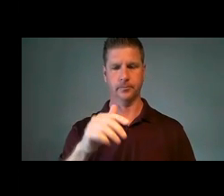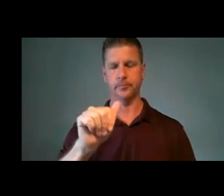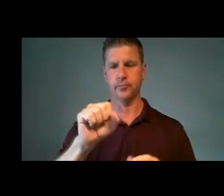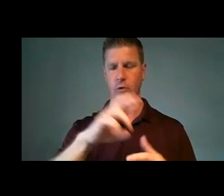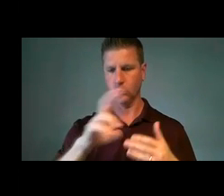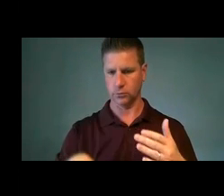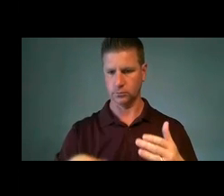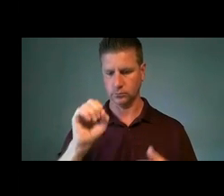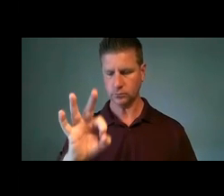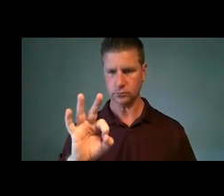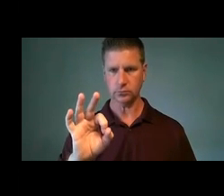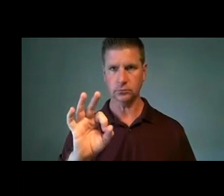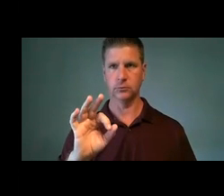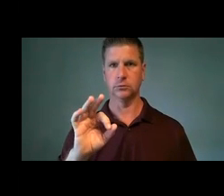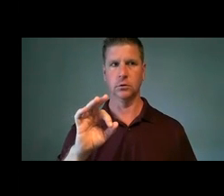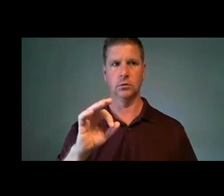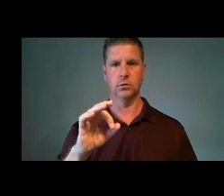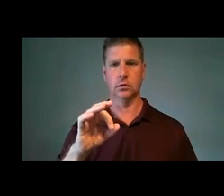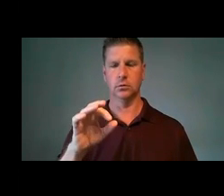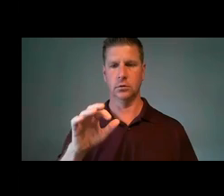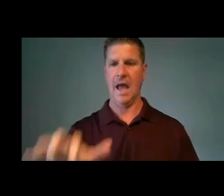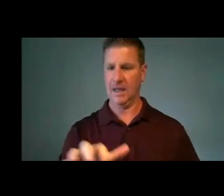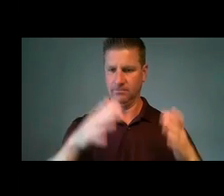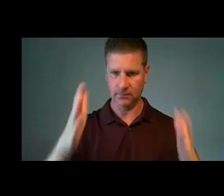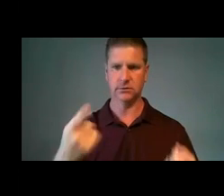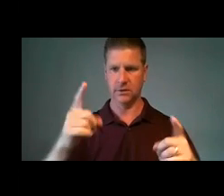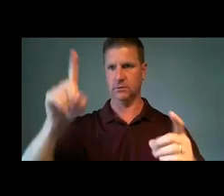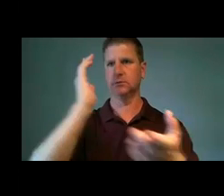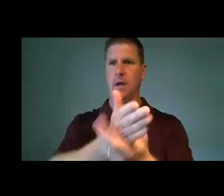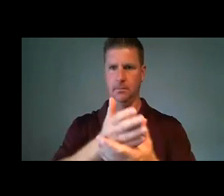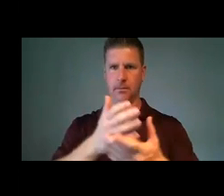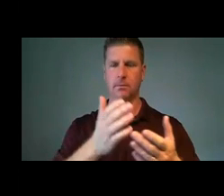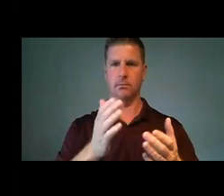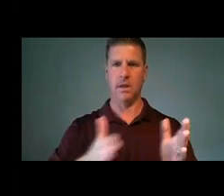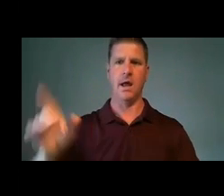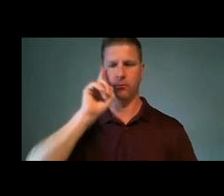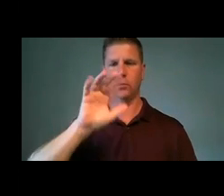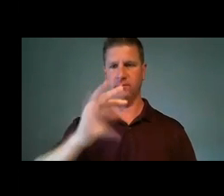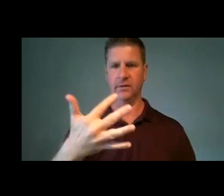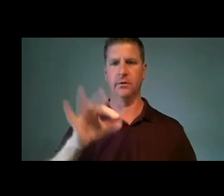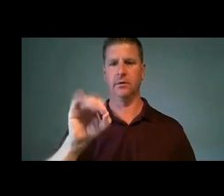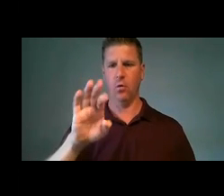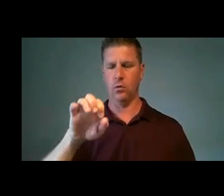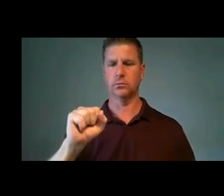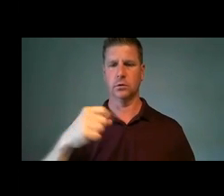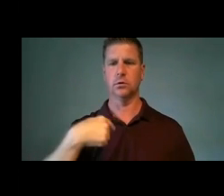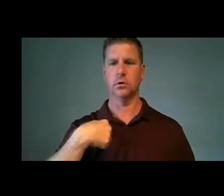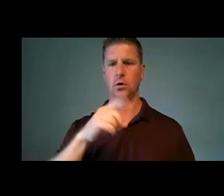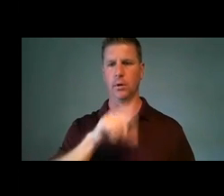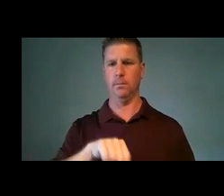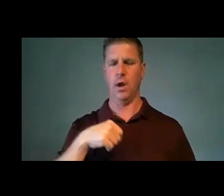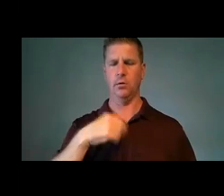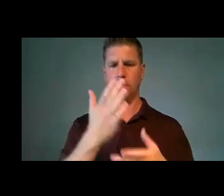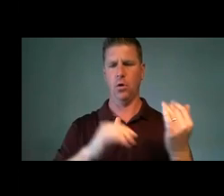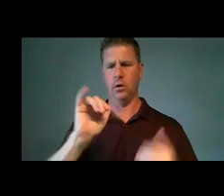result of activists successfully stopping the plan for Fifth Forbes. And I was very proud to be a part of